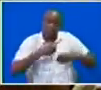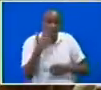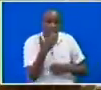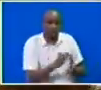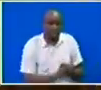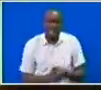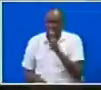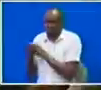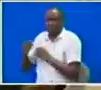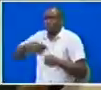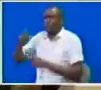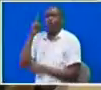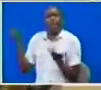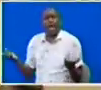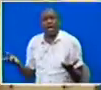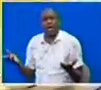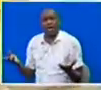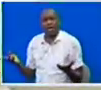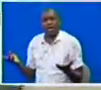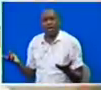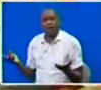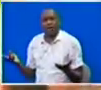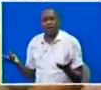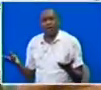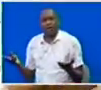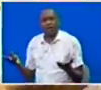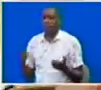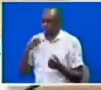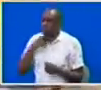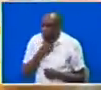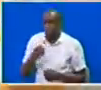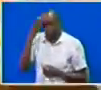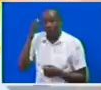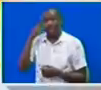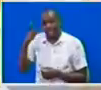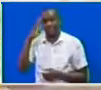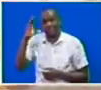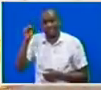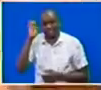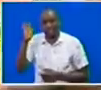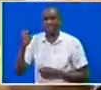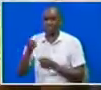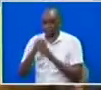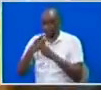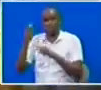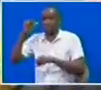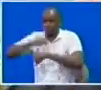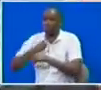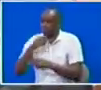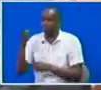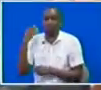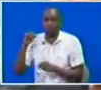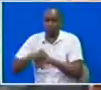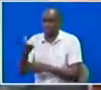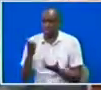explain to me, show me the law. You're reading it right. Okay, read it to me where it says KCSE secondary school. So much skill. Just give